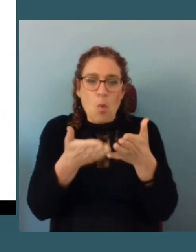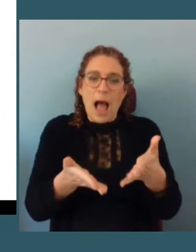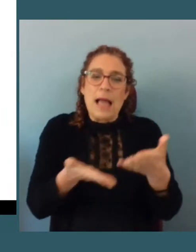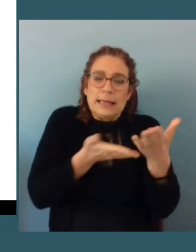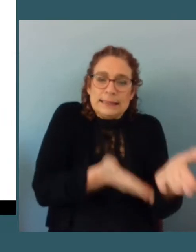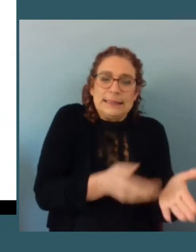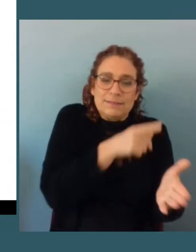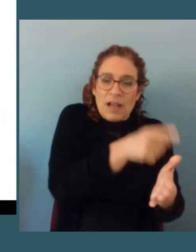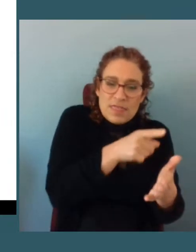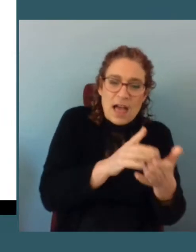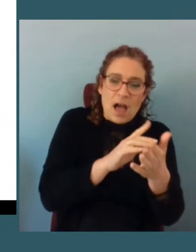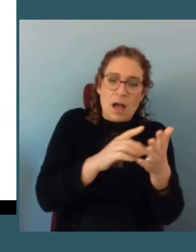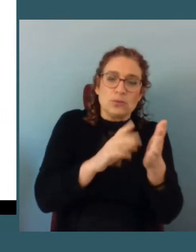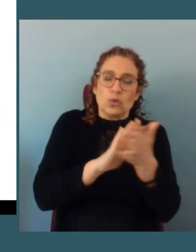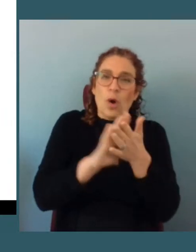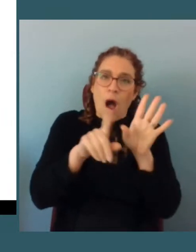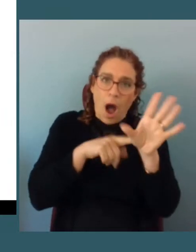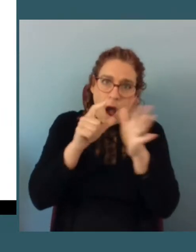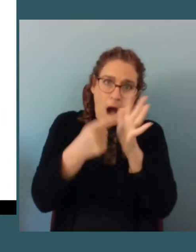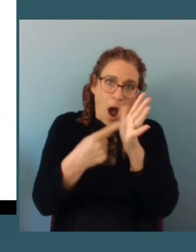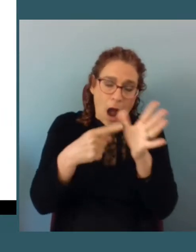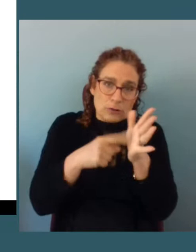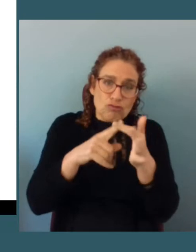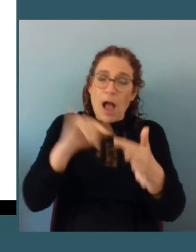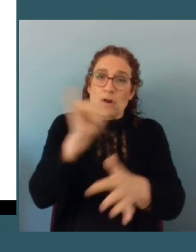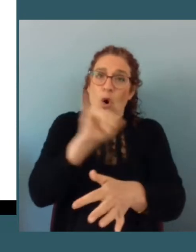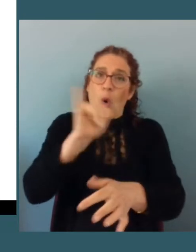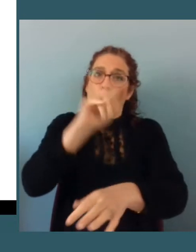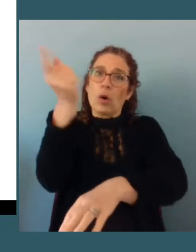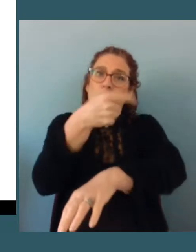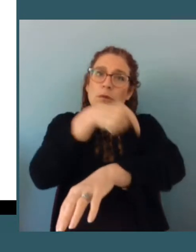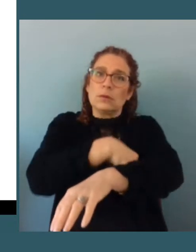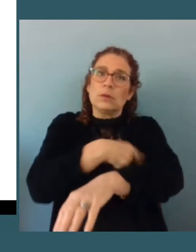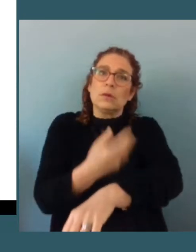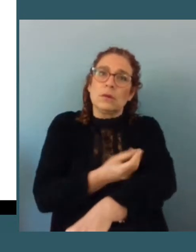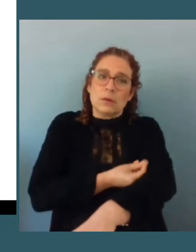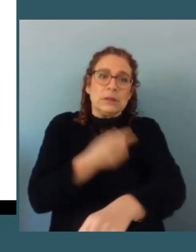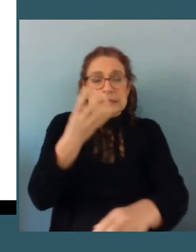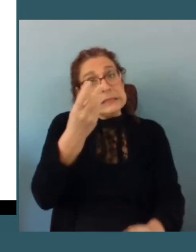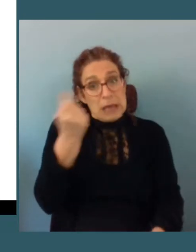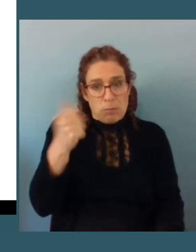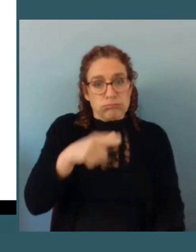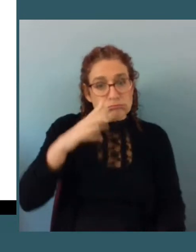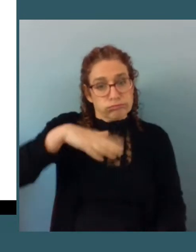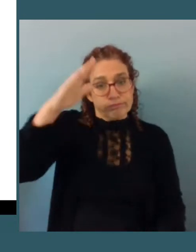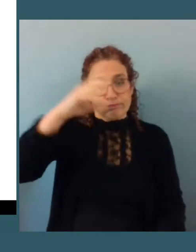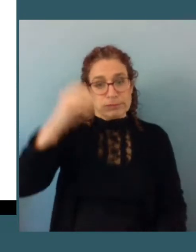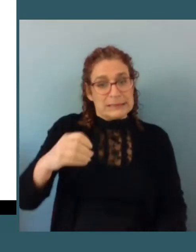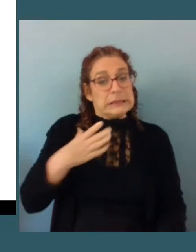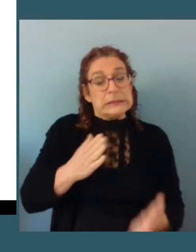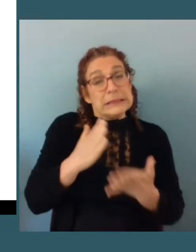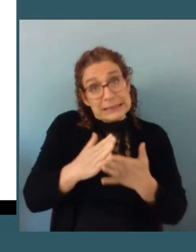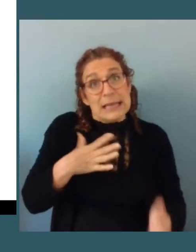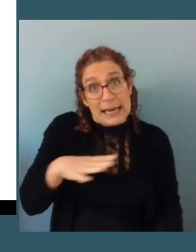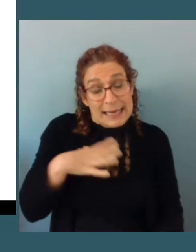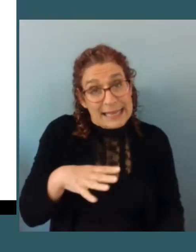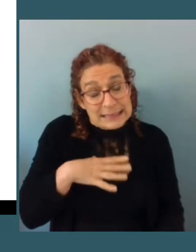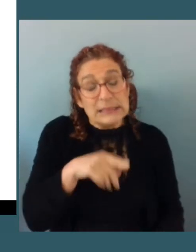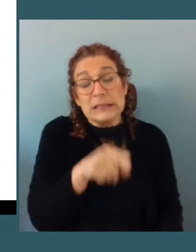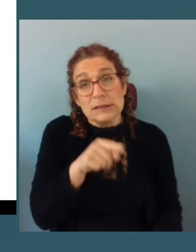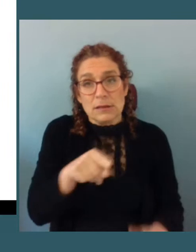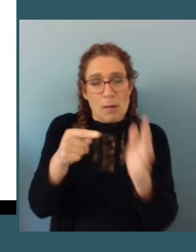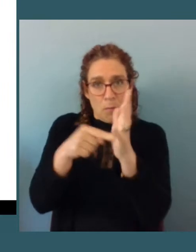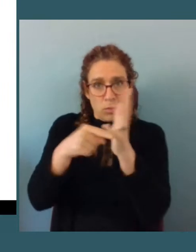intravenous fluid, and certainly a proportion of patients did need intravenous fluid. So it's important from that point that you can present in